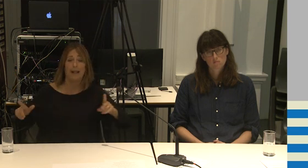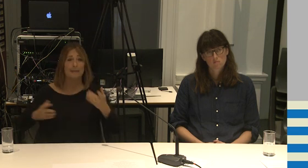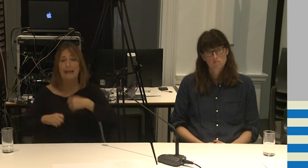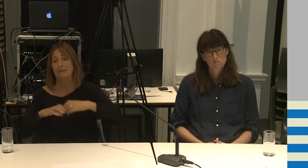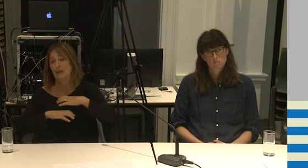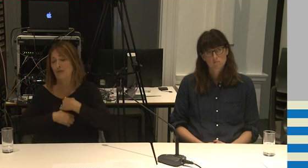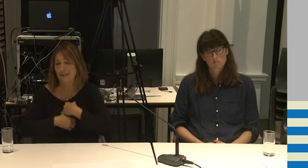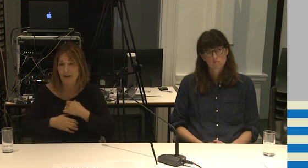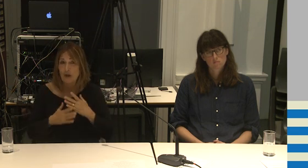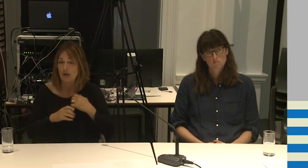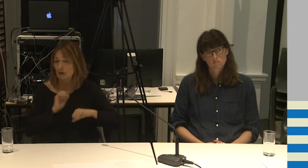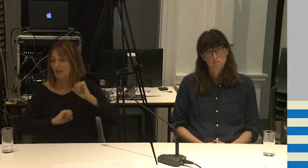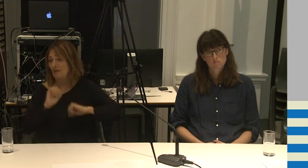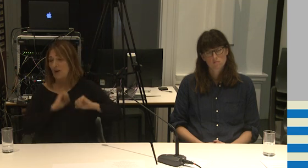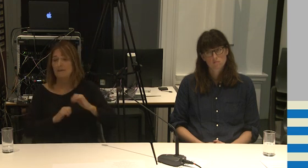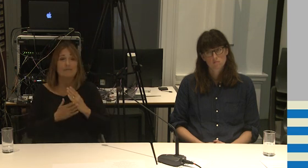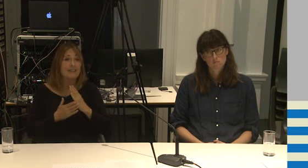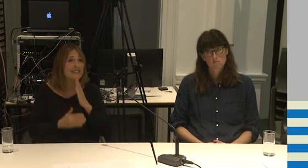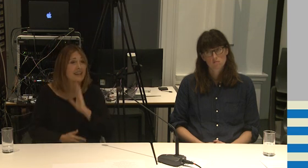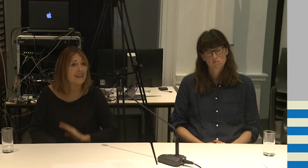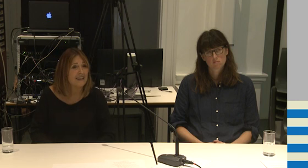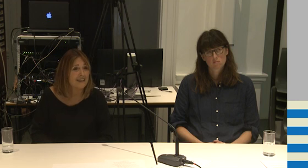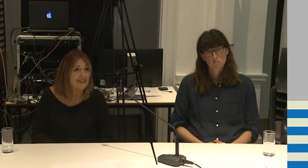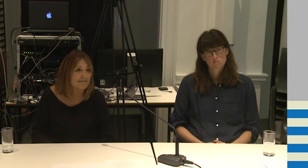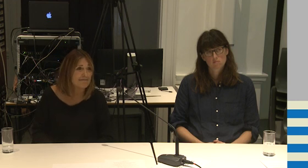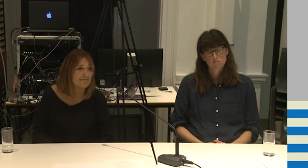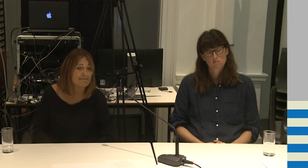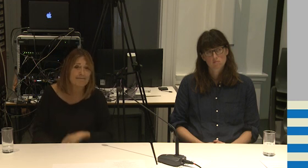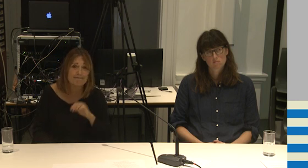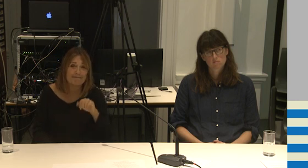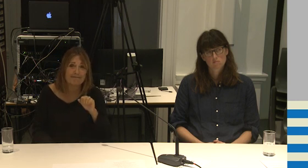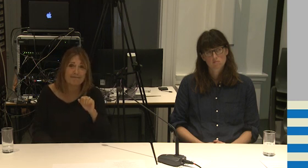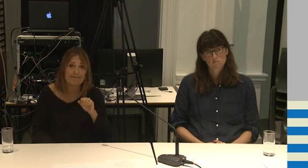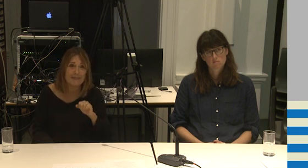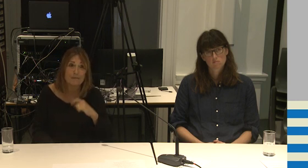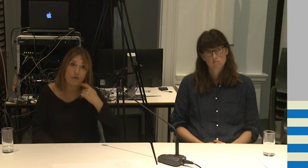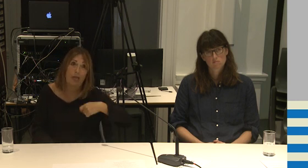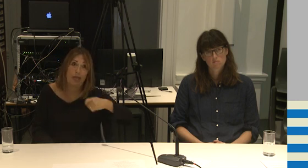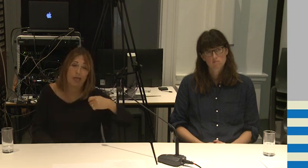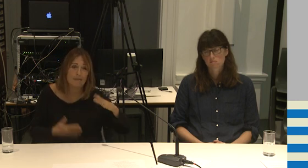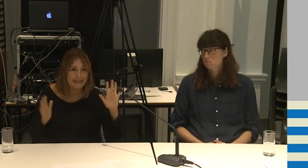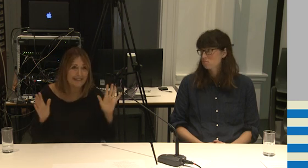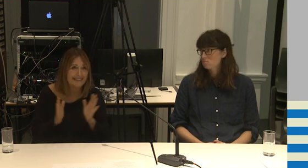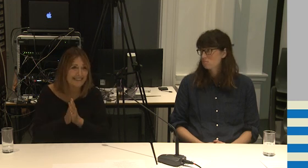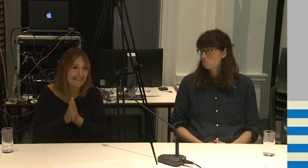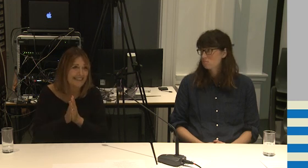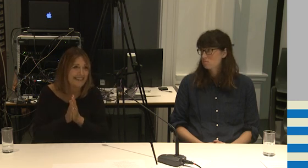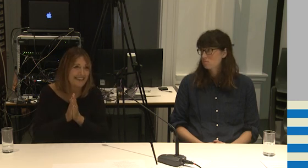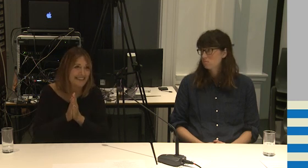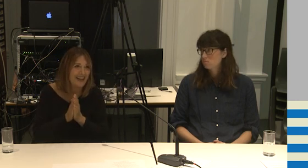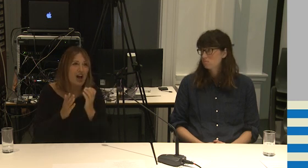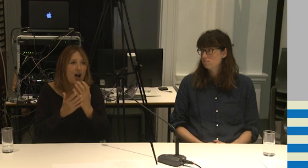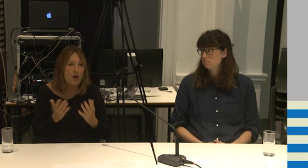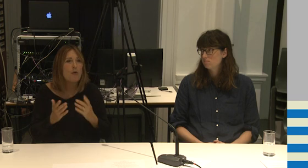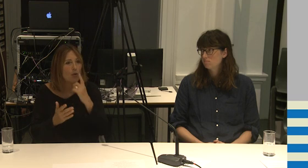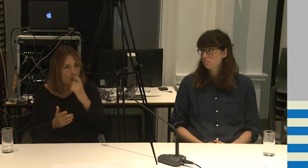I tended to avoid it, which I think is really sad. So yeah, it's a bit of a ramble there, but yeah, I think there's a